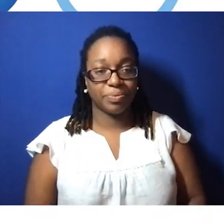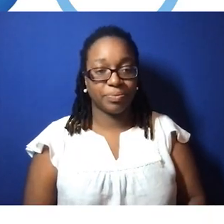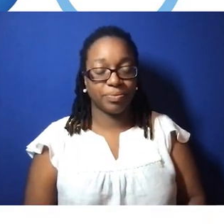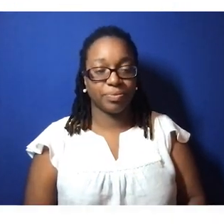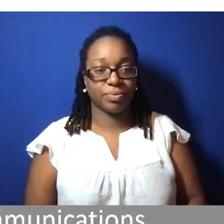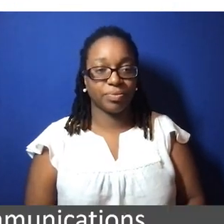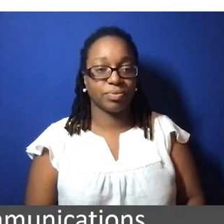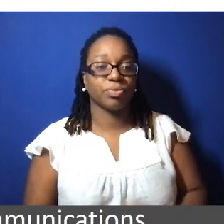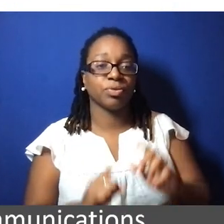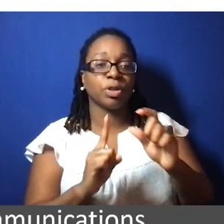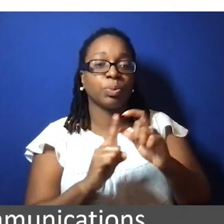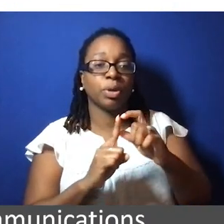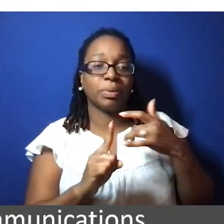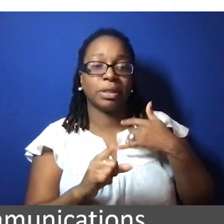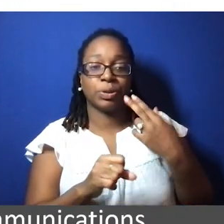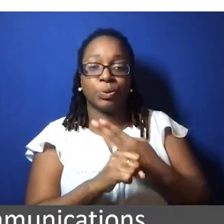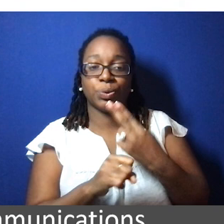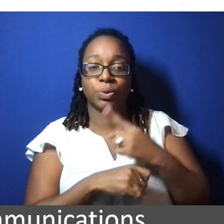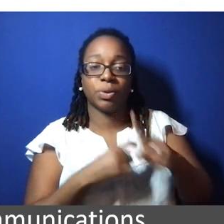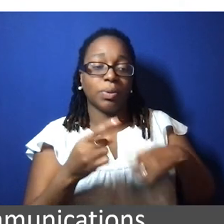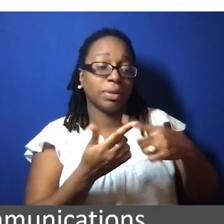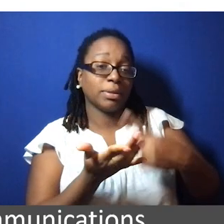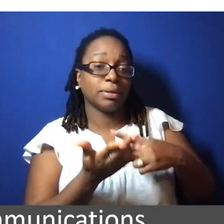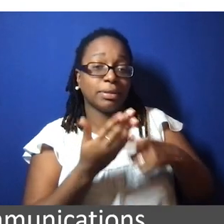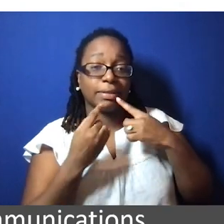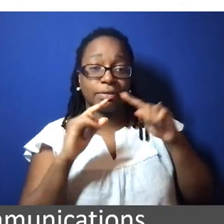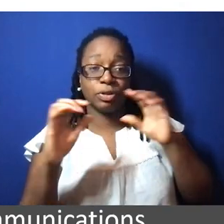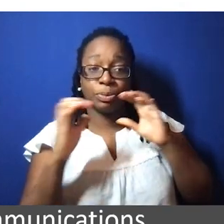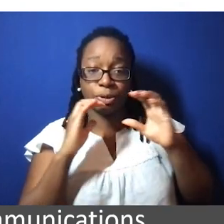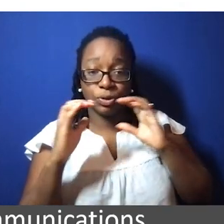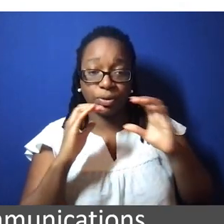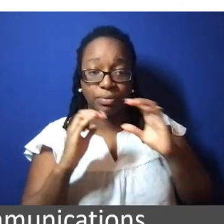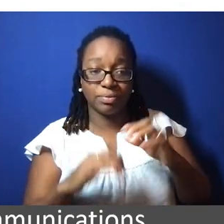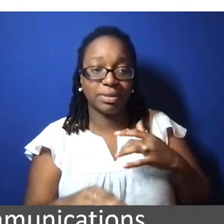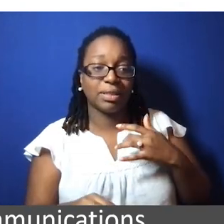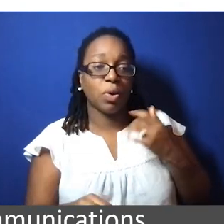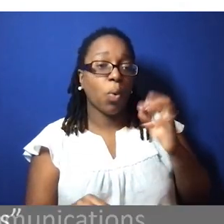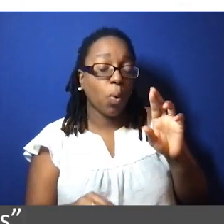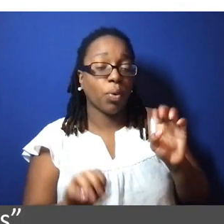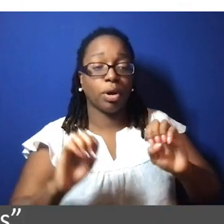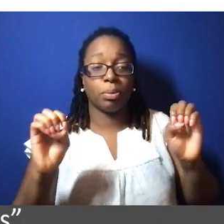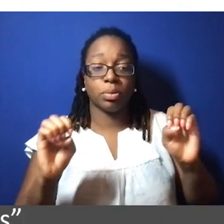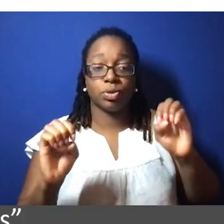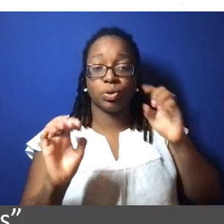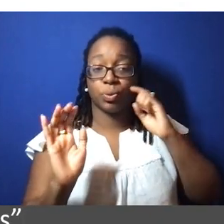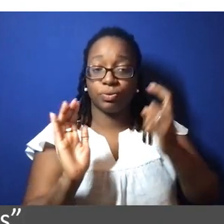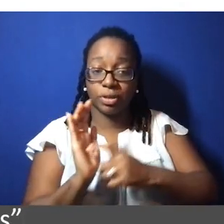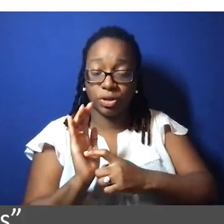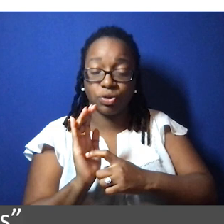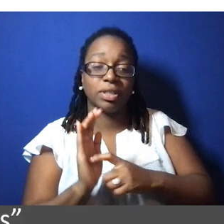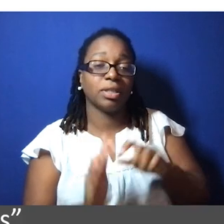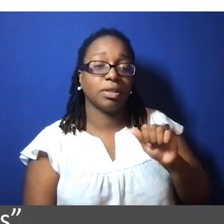disabilities. A term that is often used when discussing effective communications or